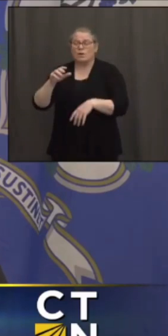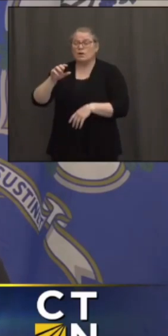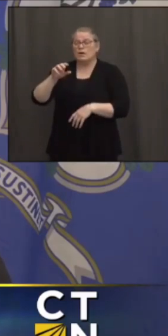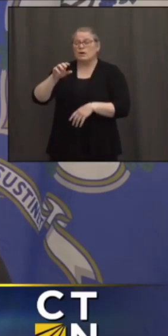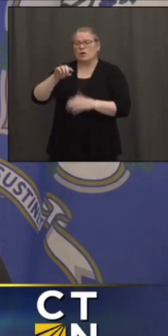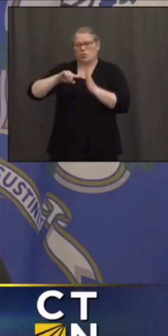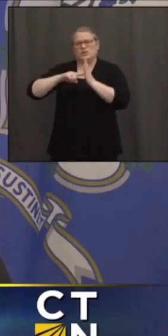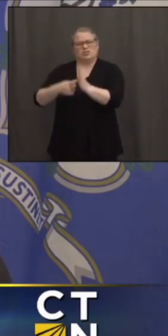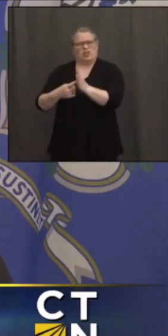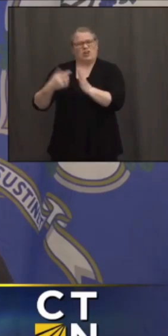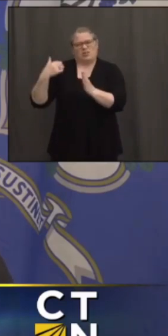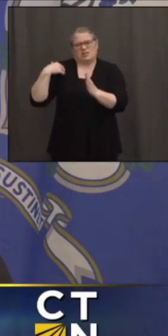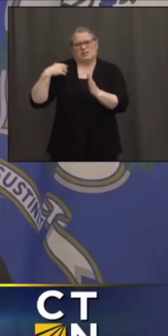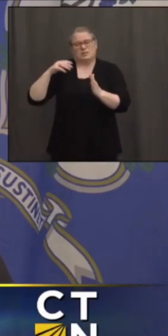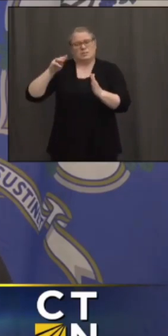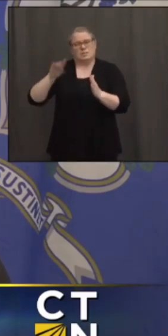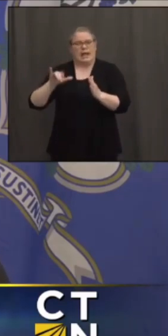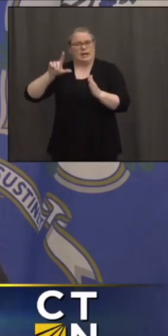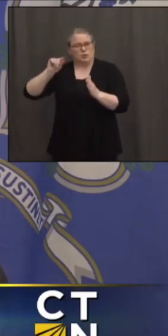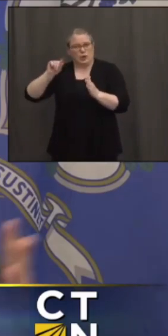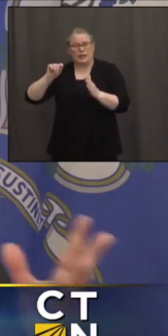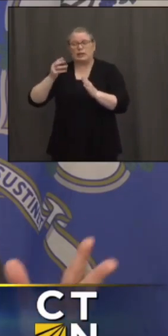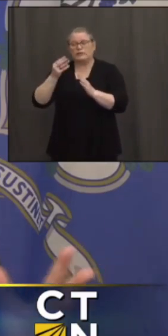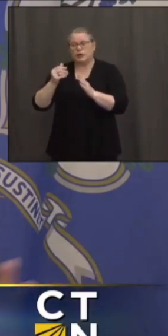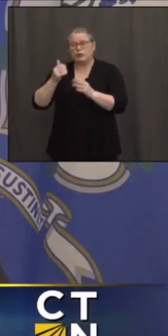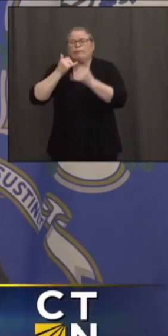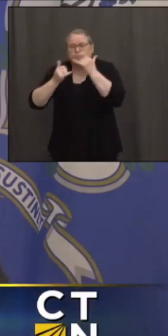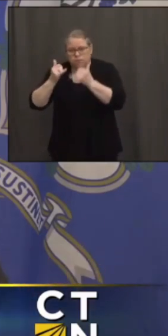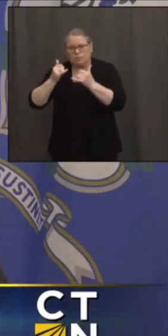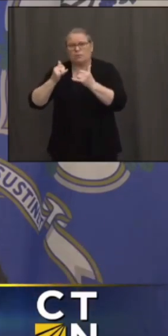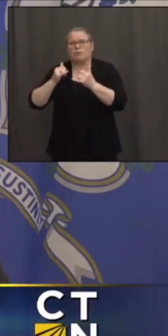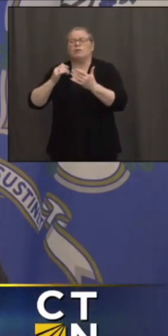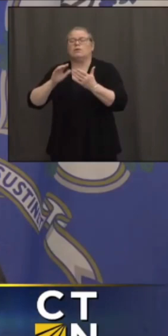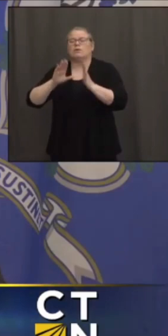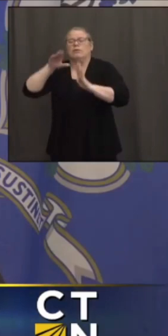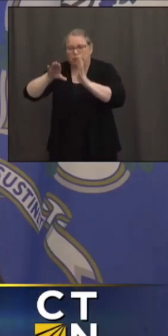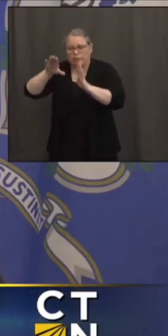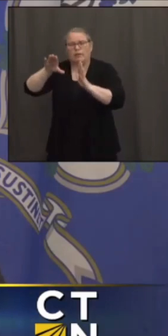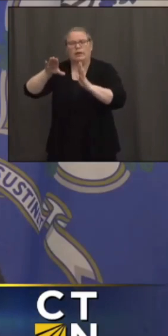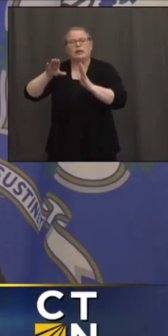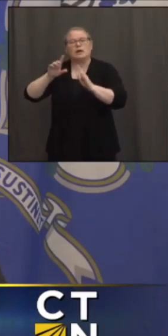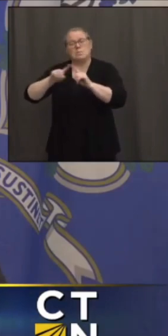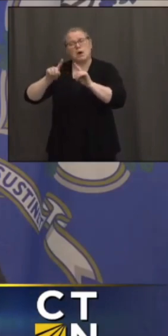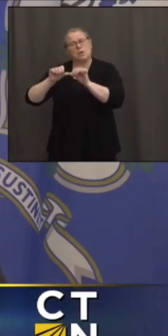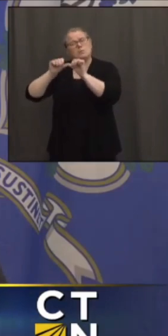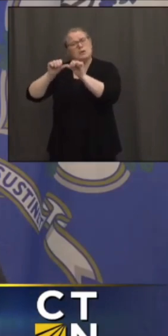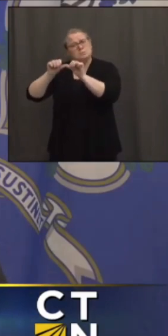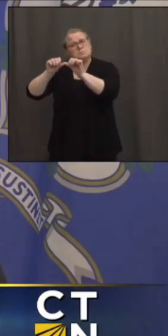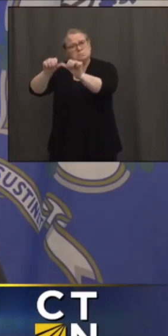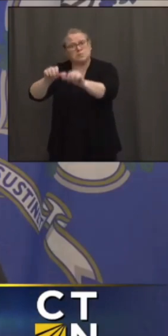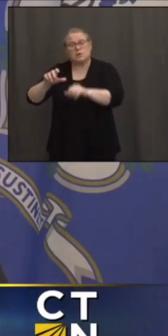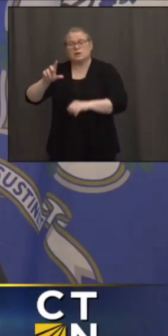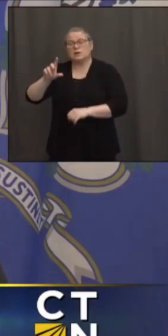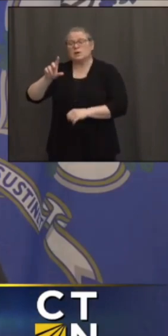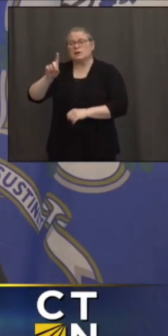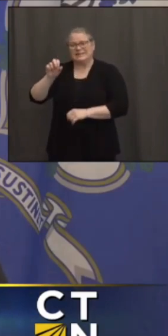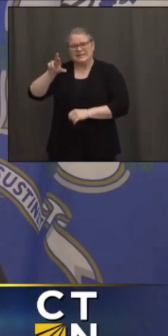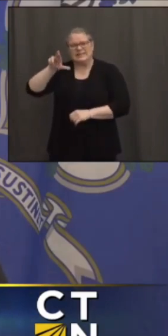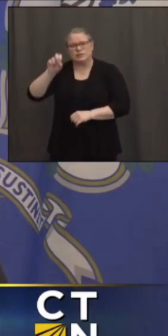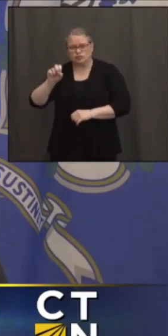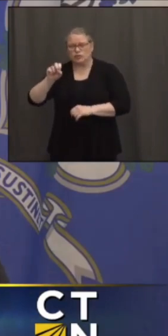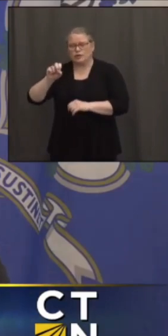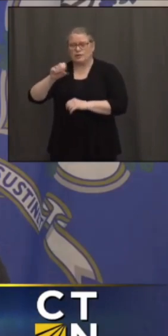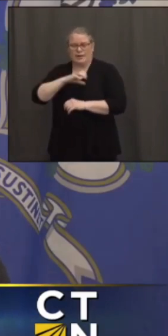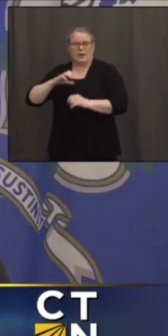done it, I think, pretty consistently. So Deirdre obviously talks a lot to other public health experts around the state. I got to get her on the